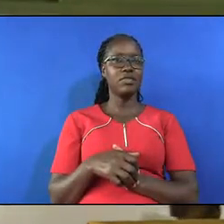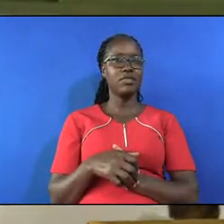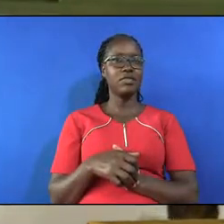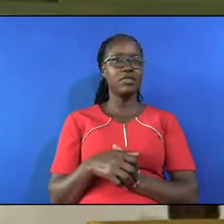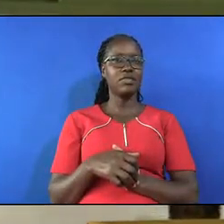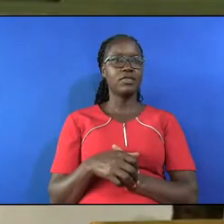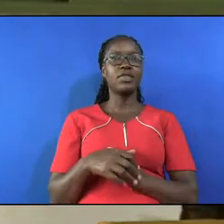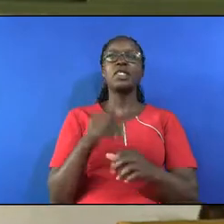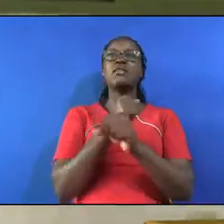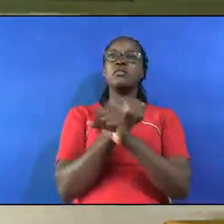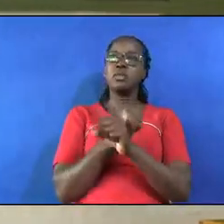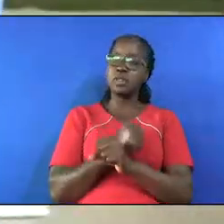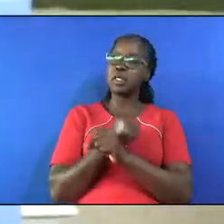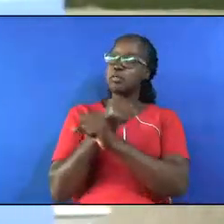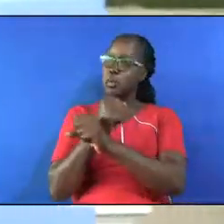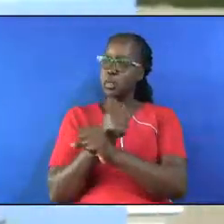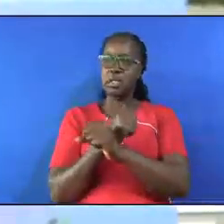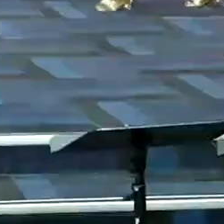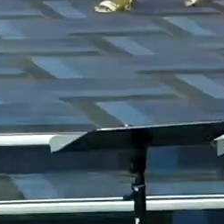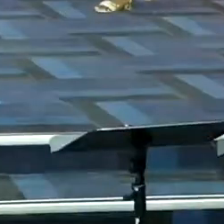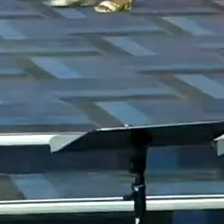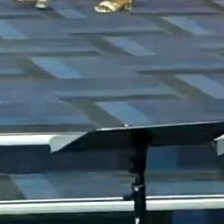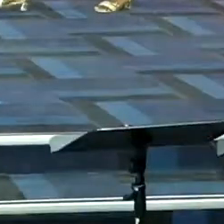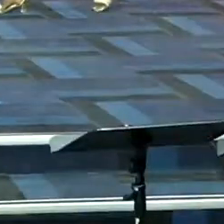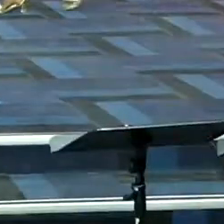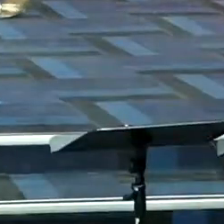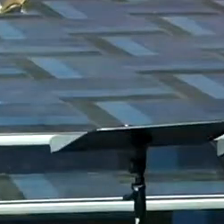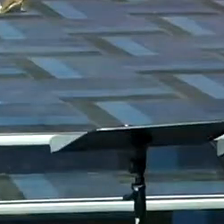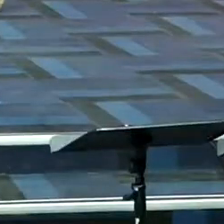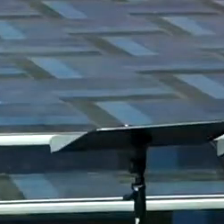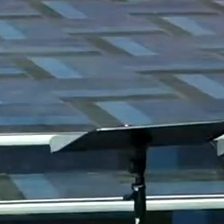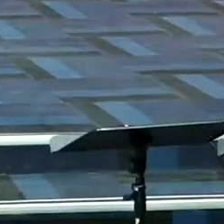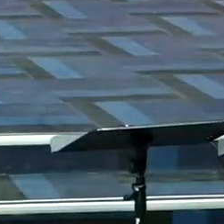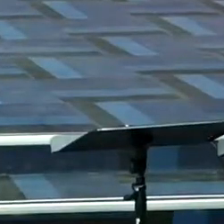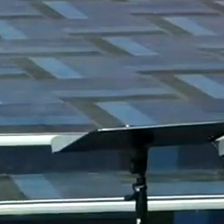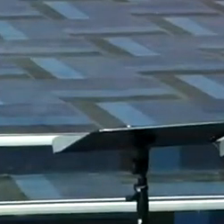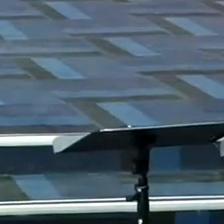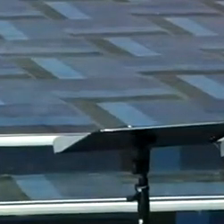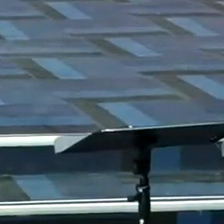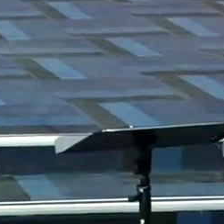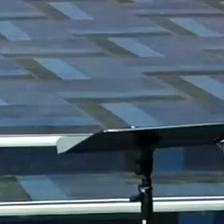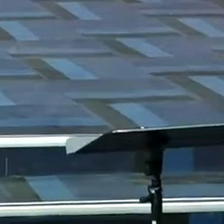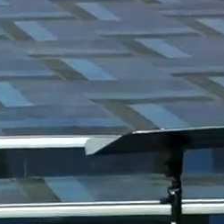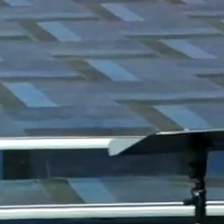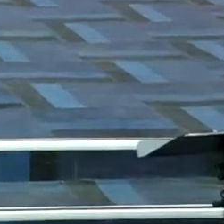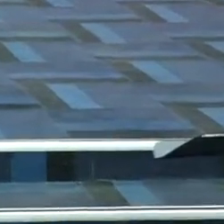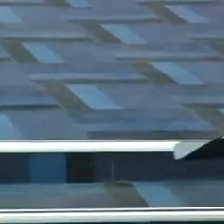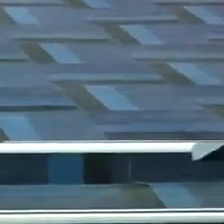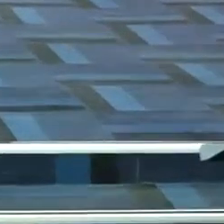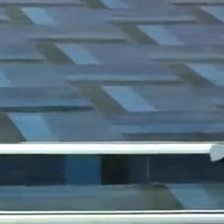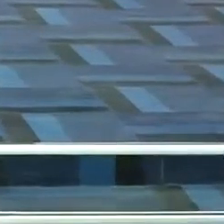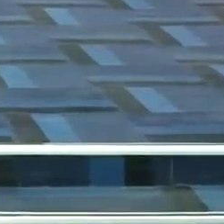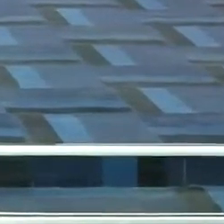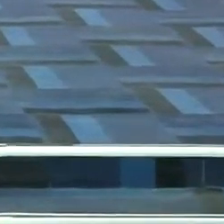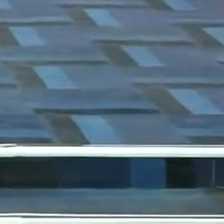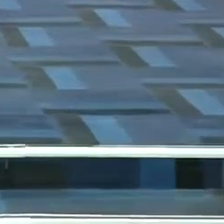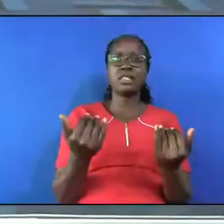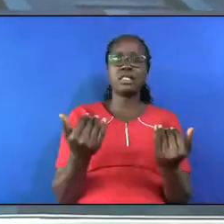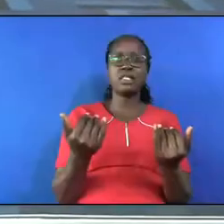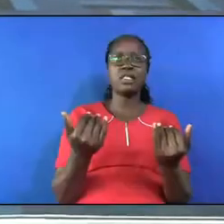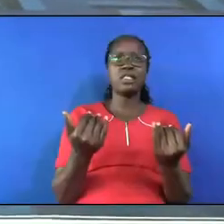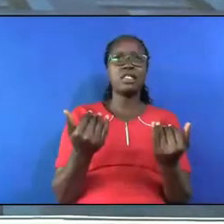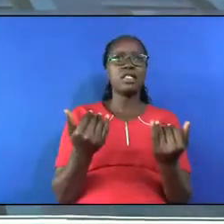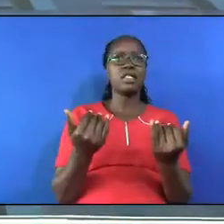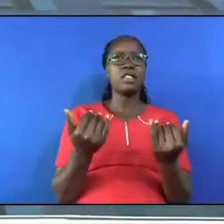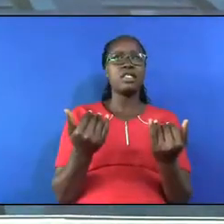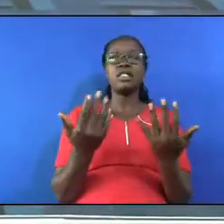Yes, protect, protect, protect. Amen. Now, church, did you know that these little children's angels actually see